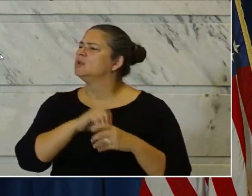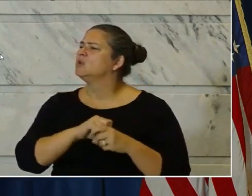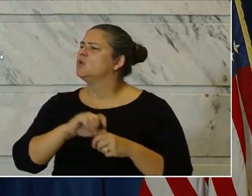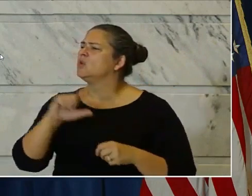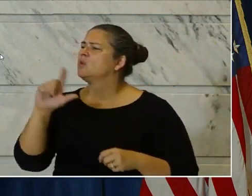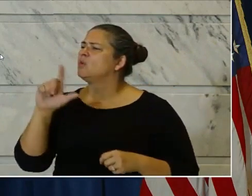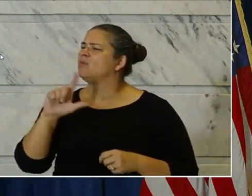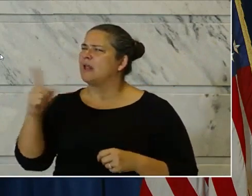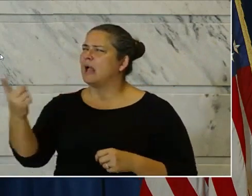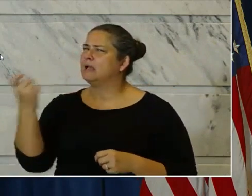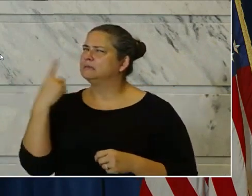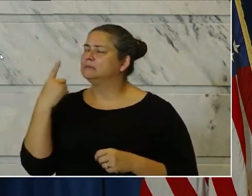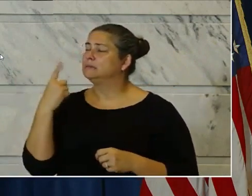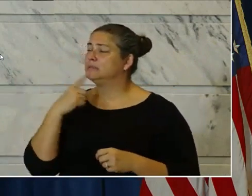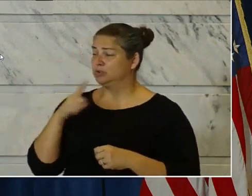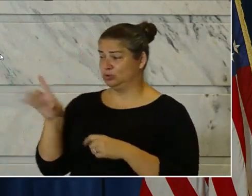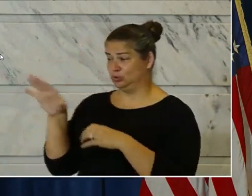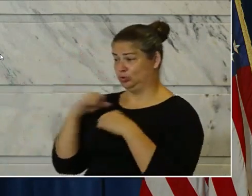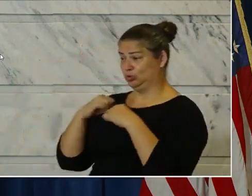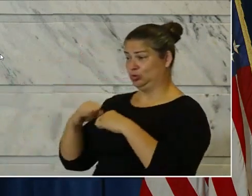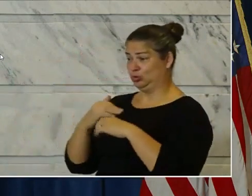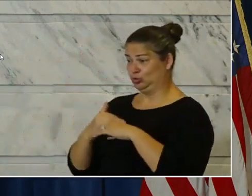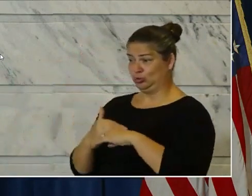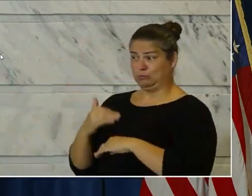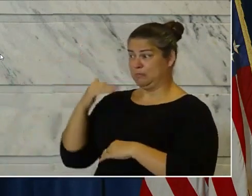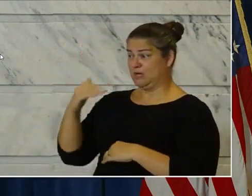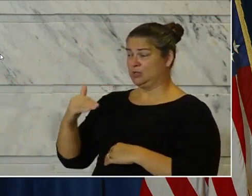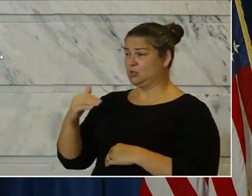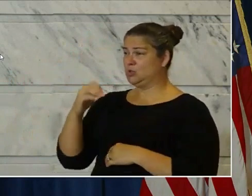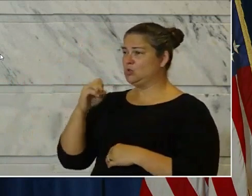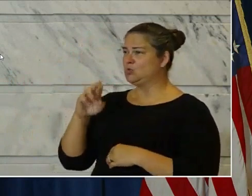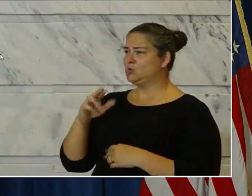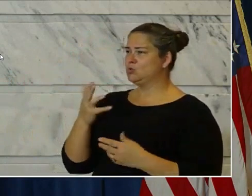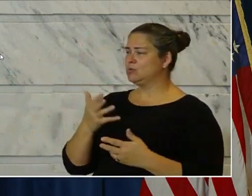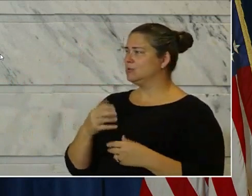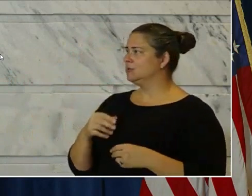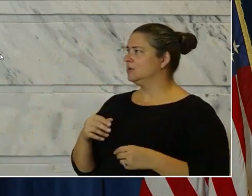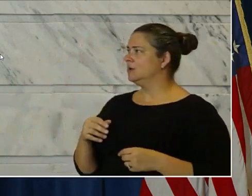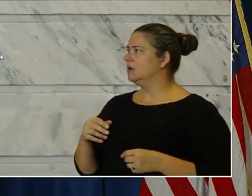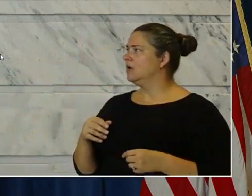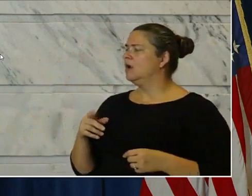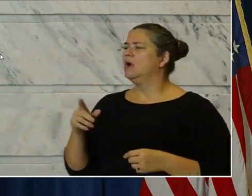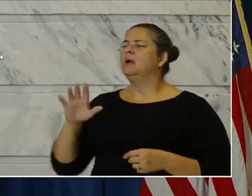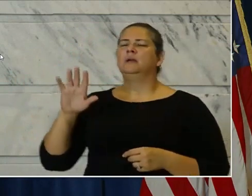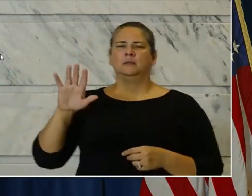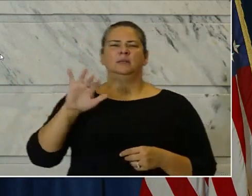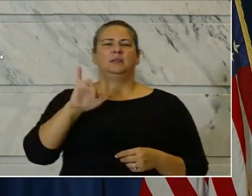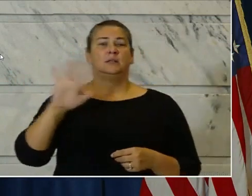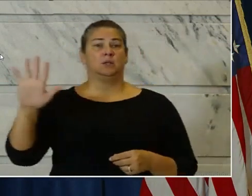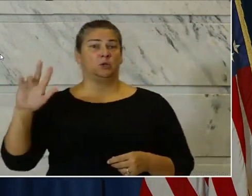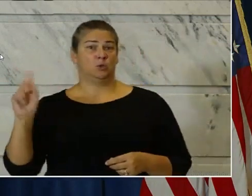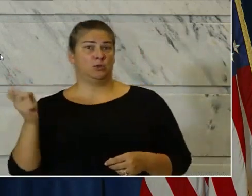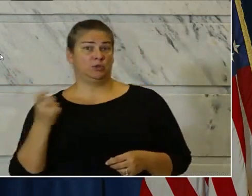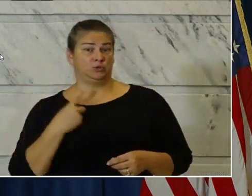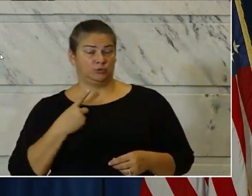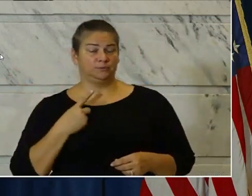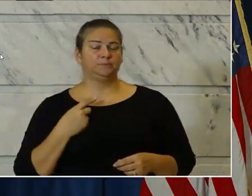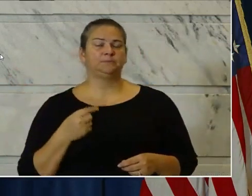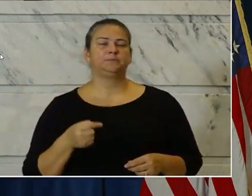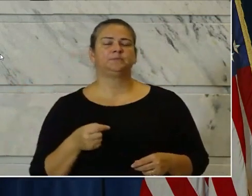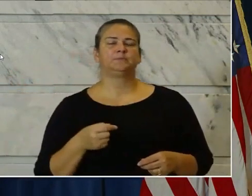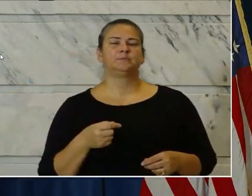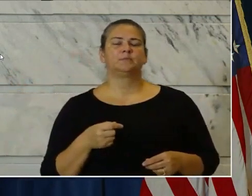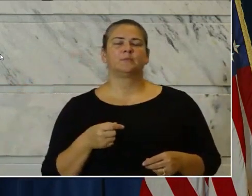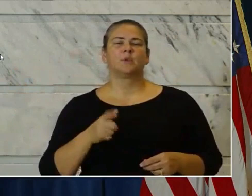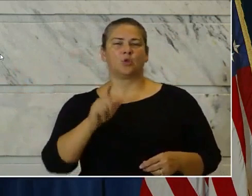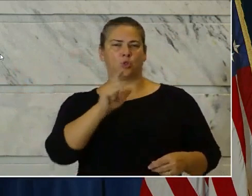was overkill for the actual number of protests and demonstrations there? The question is on the level of law